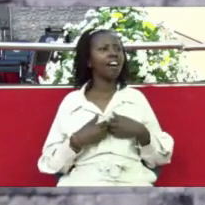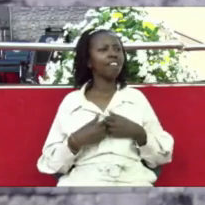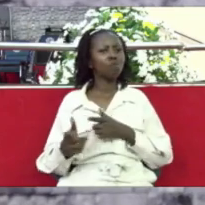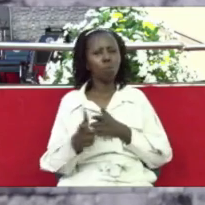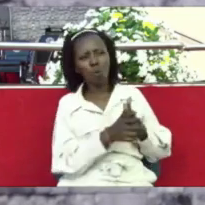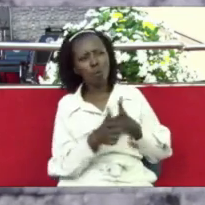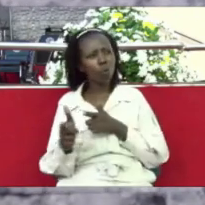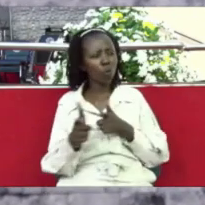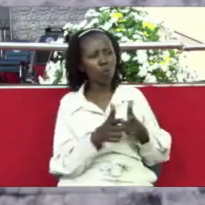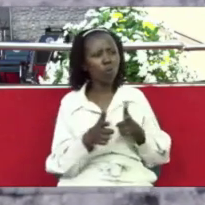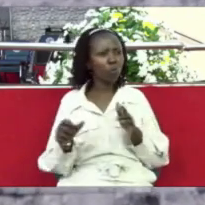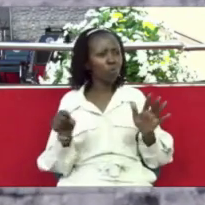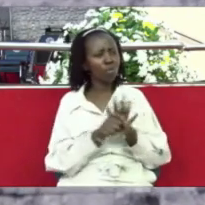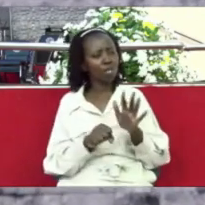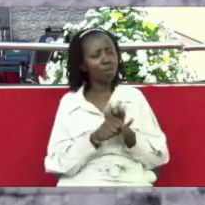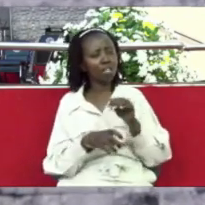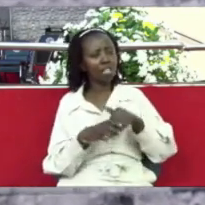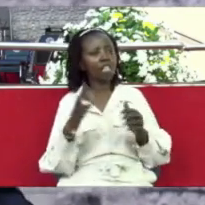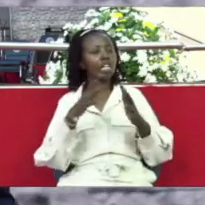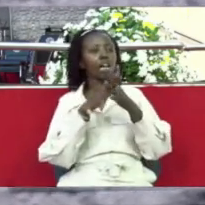Abao kulikuwa na migomo, abao ilikuwa inaendelea.